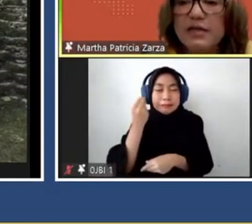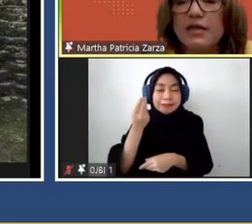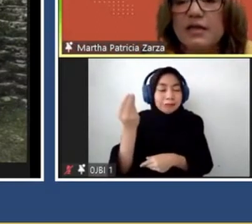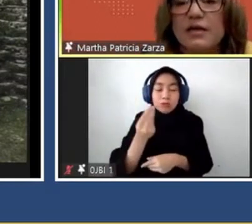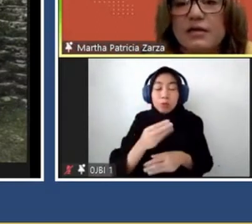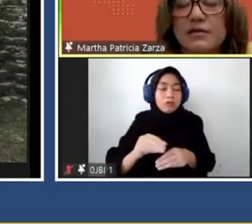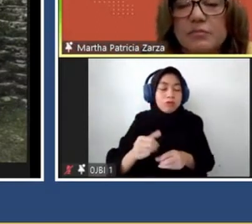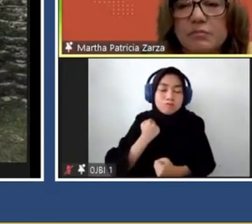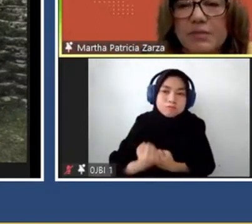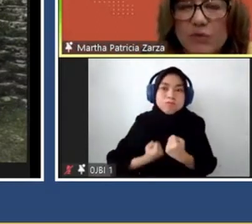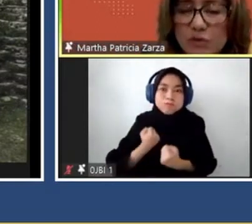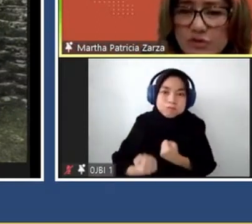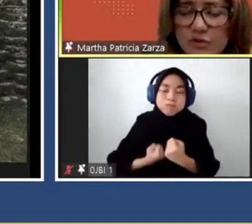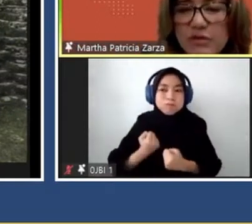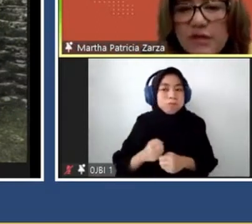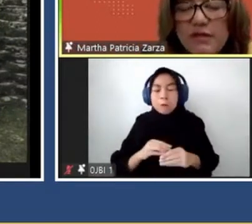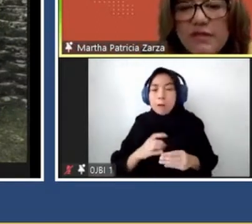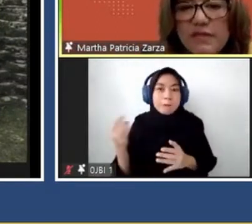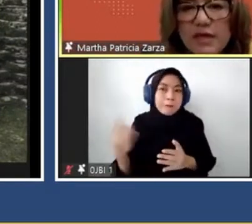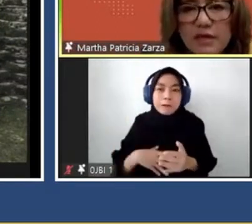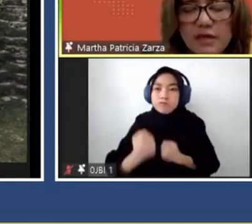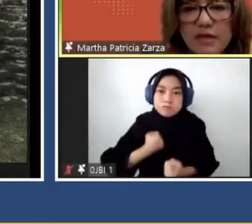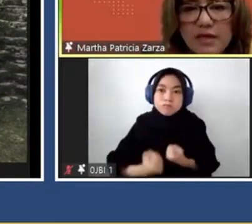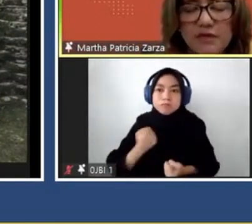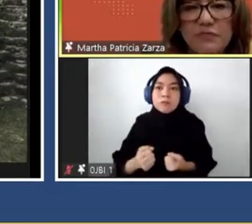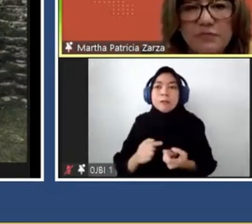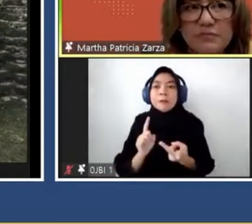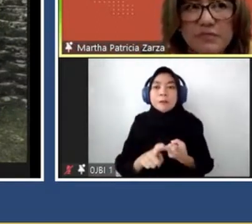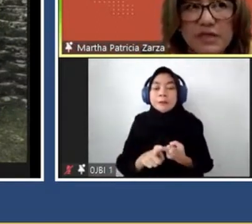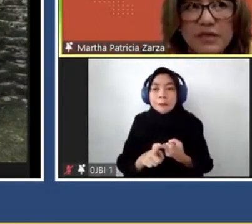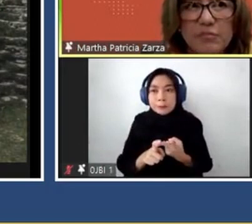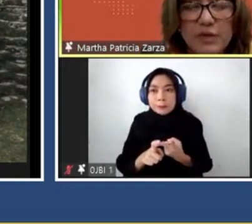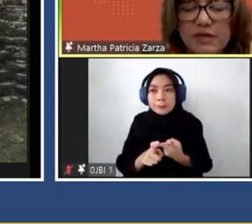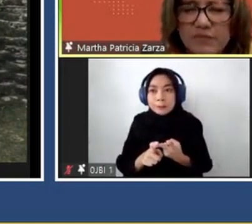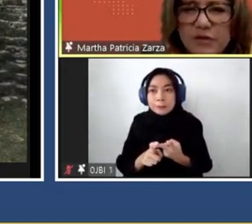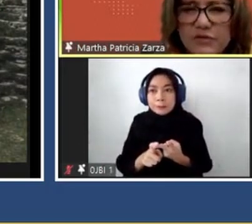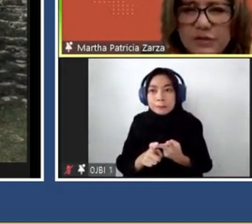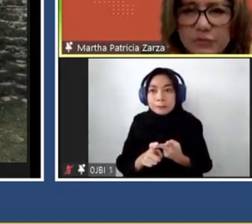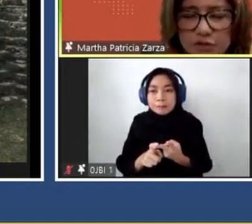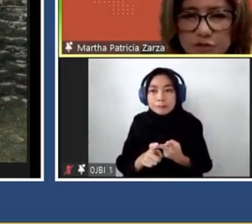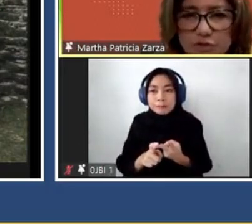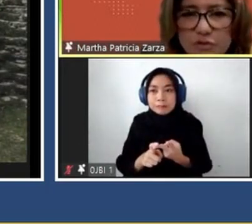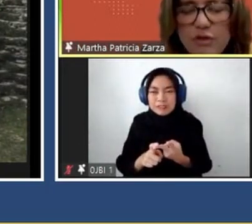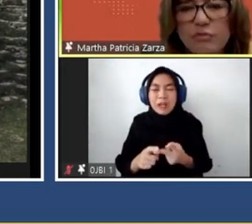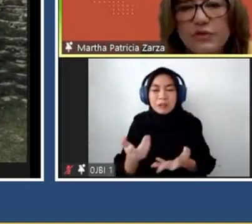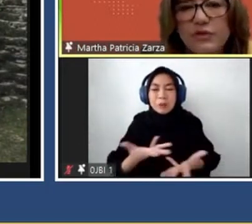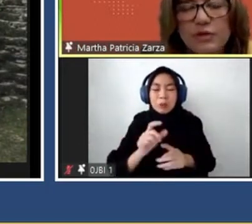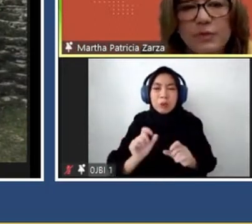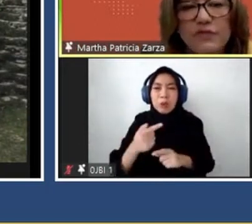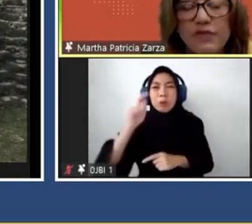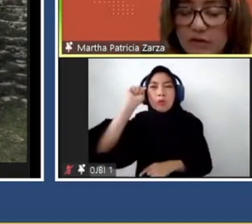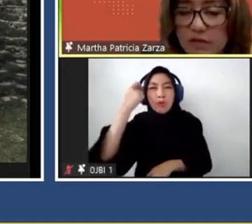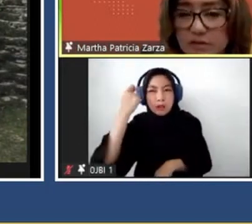hard, but also they have very difficult situations when